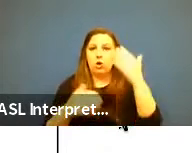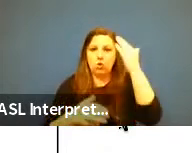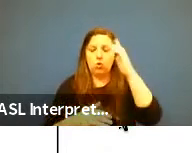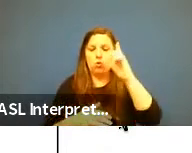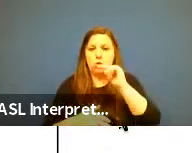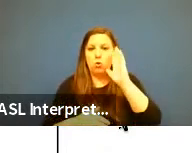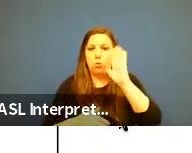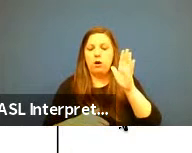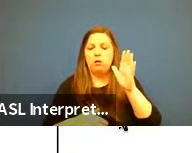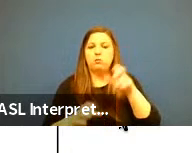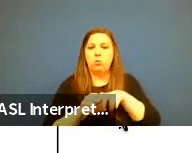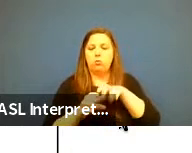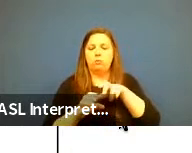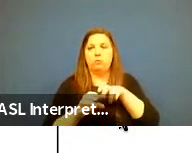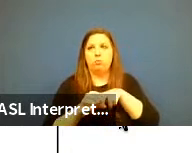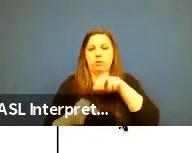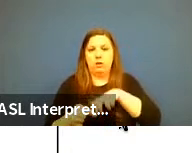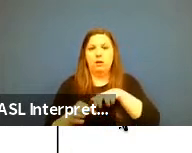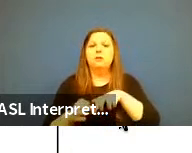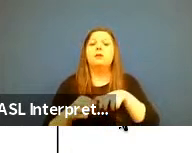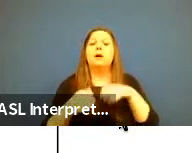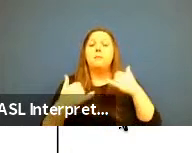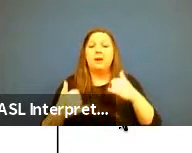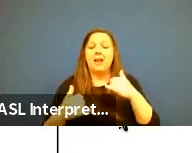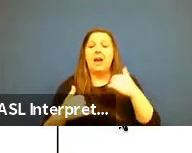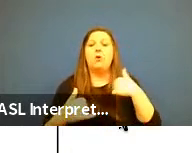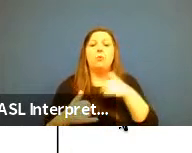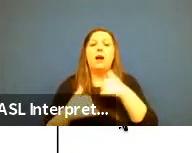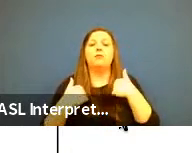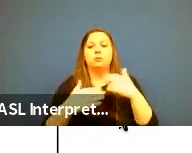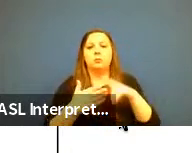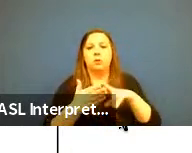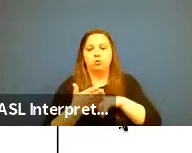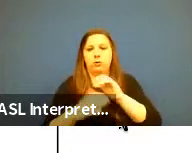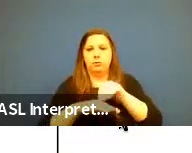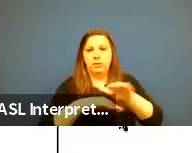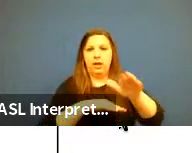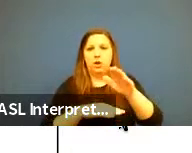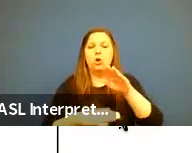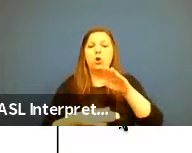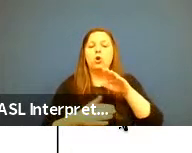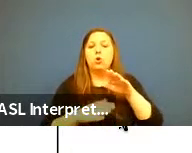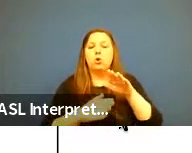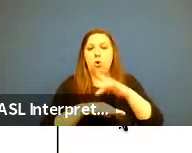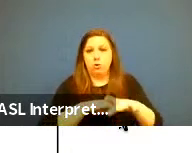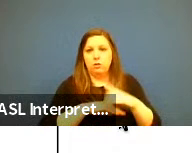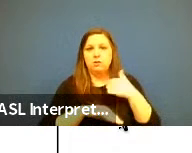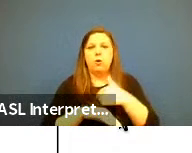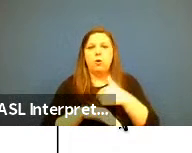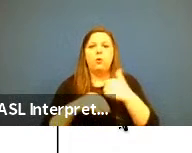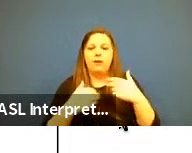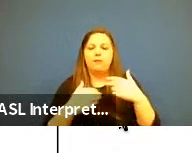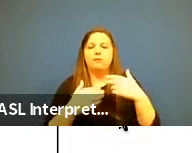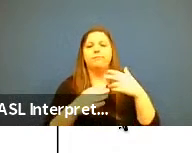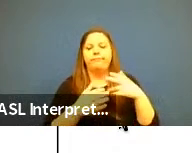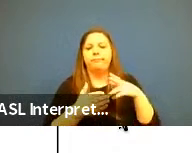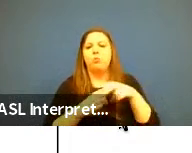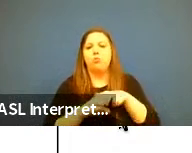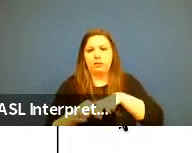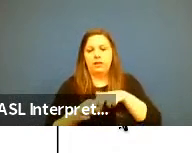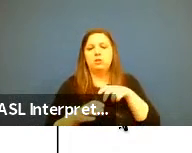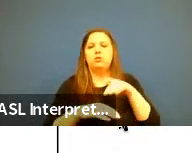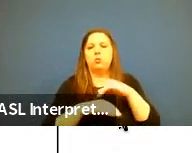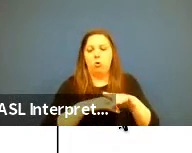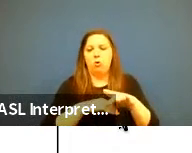early, we get those resignations early enough to do early hires. Yeah, also what helped with that, and